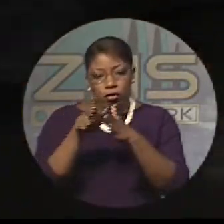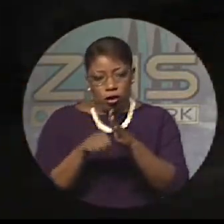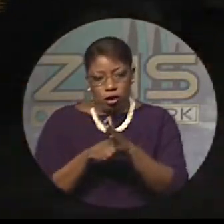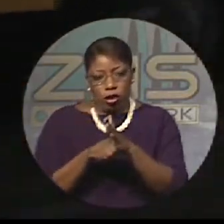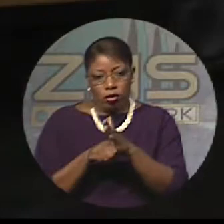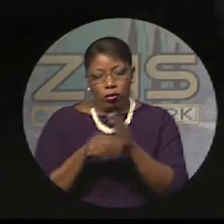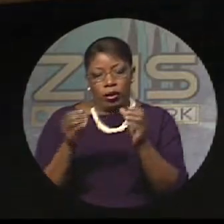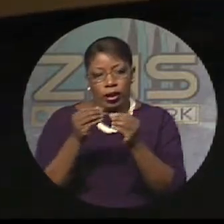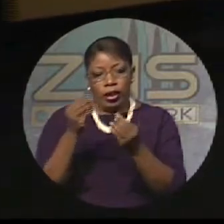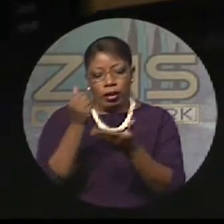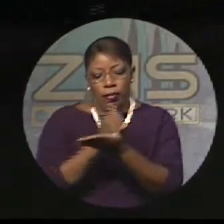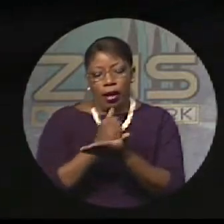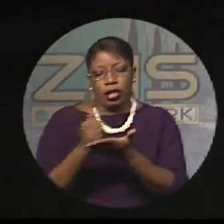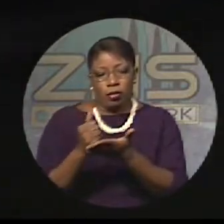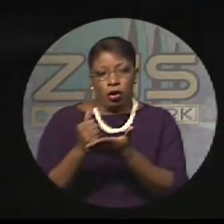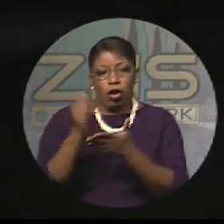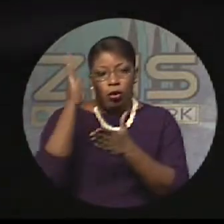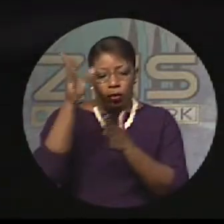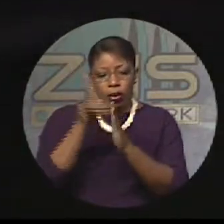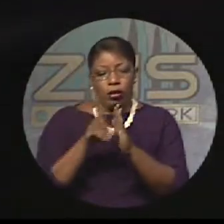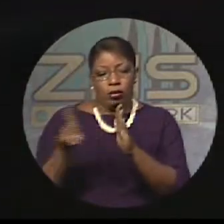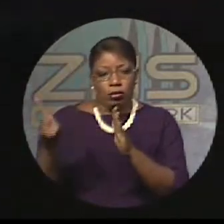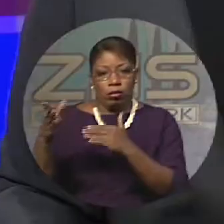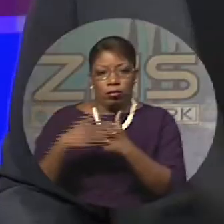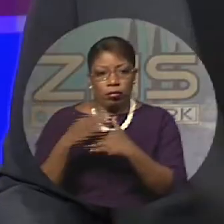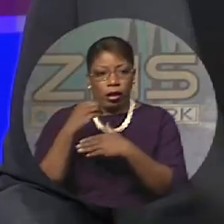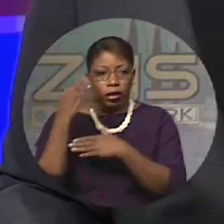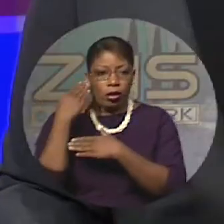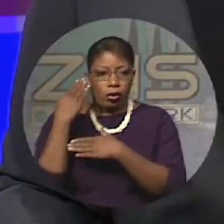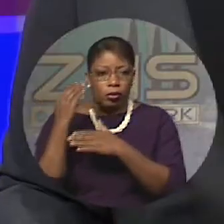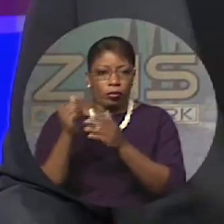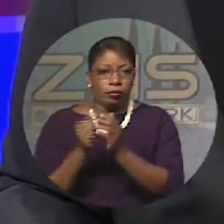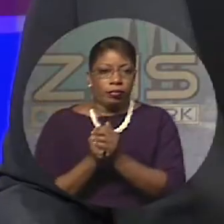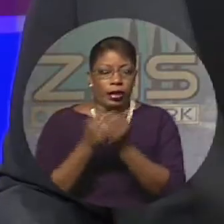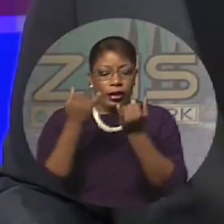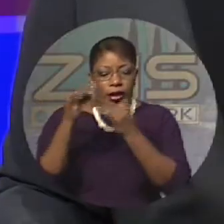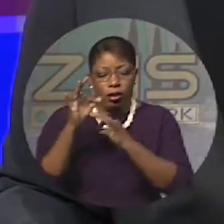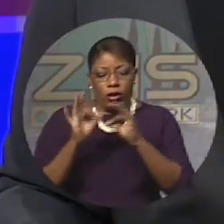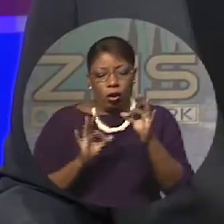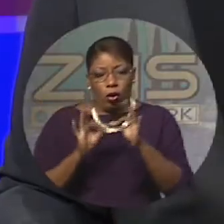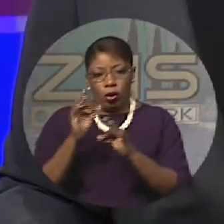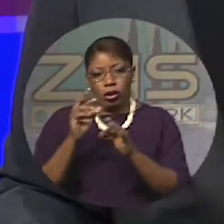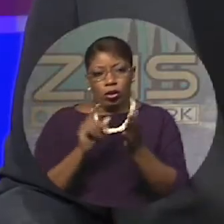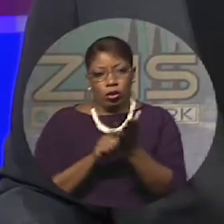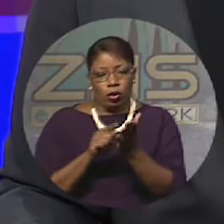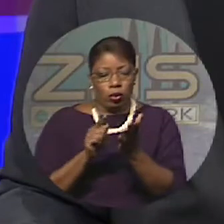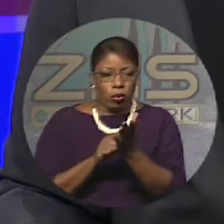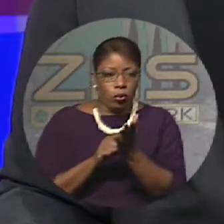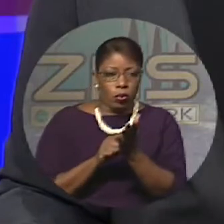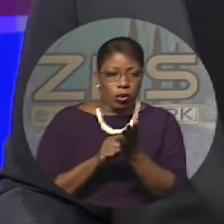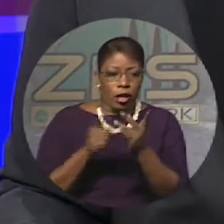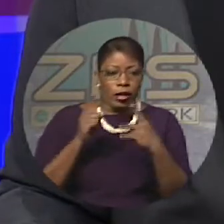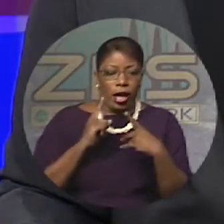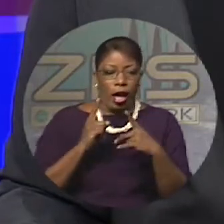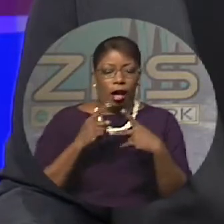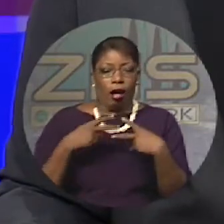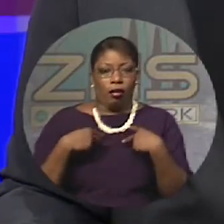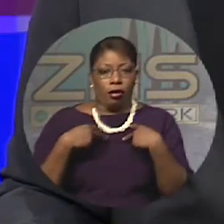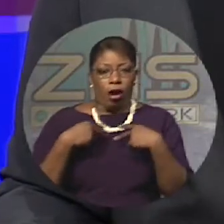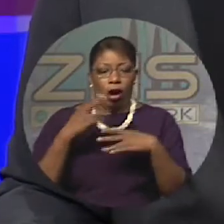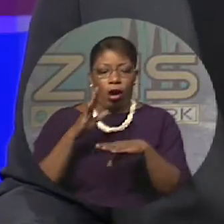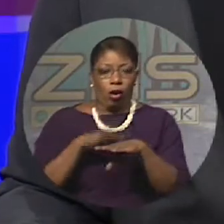be deported. Jared Higgs, ZNS Network News. Now to court news this Thursday. The Court of Appeal gave a stern warning today